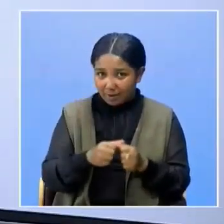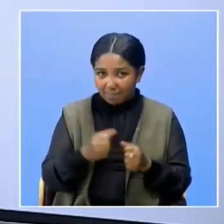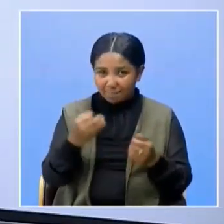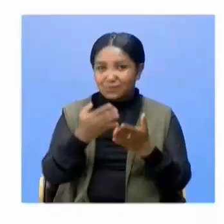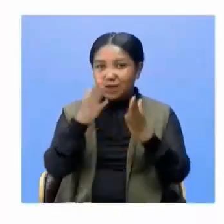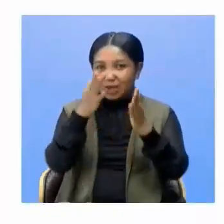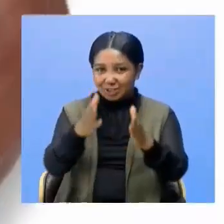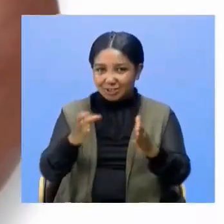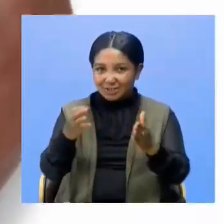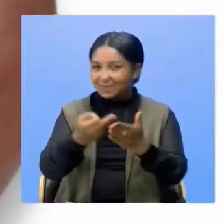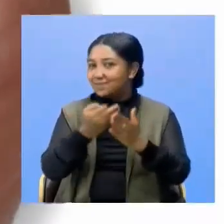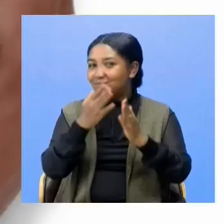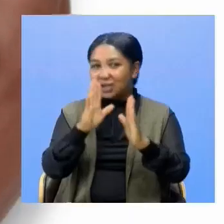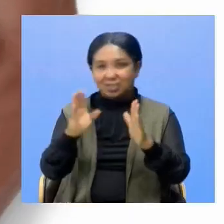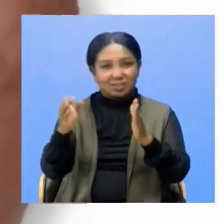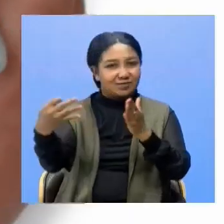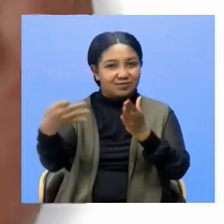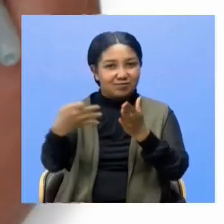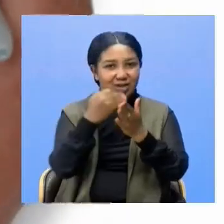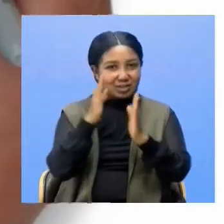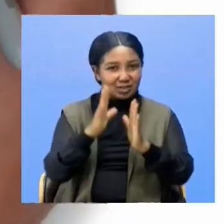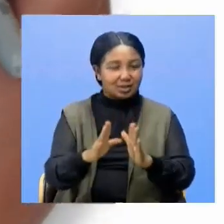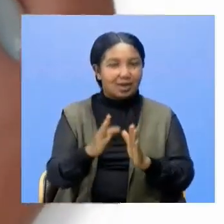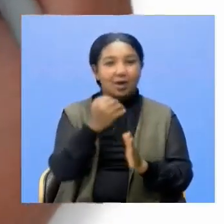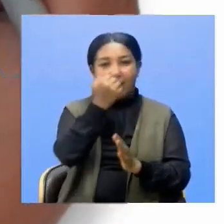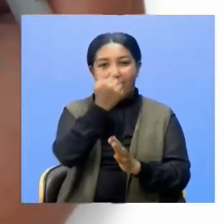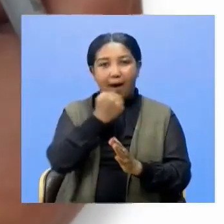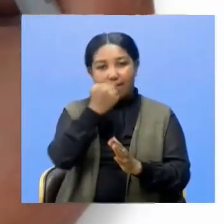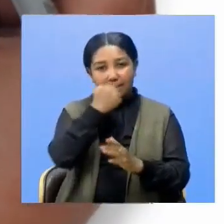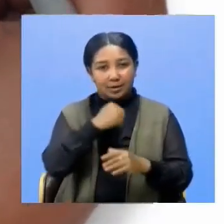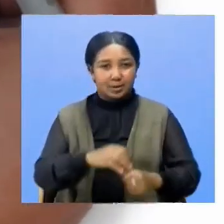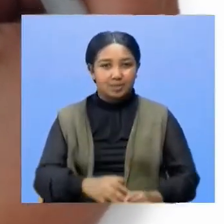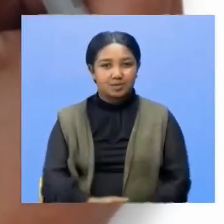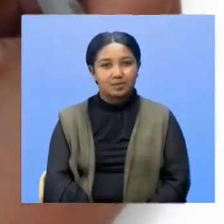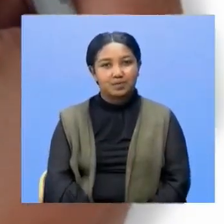Freshest apples. Very good. Freshest apples.